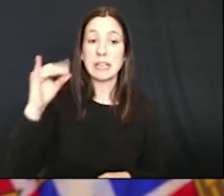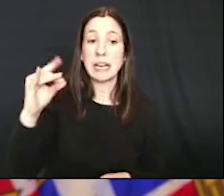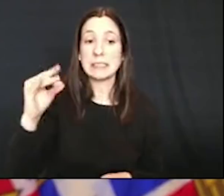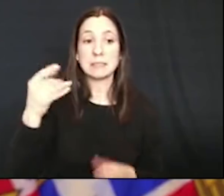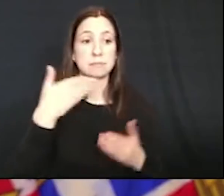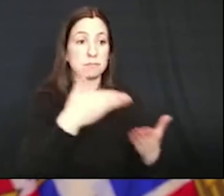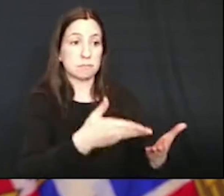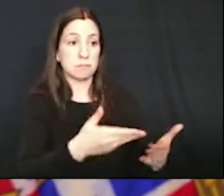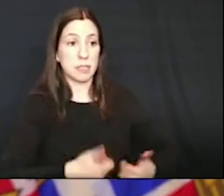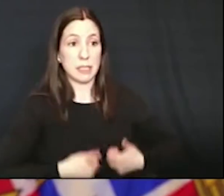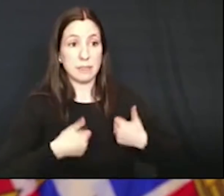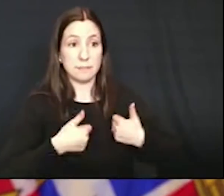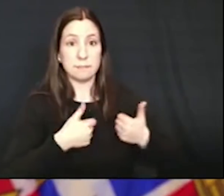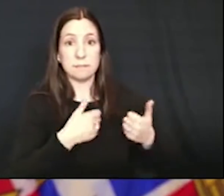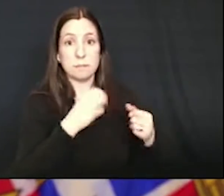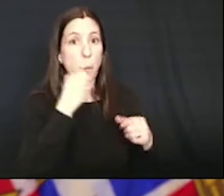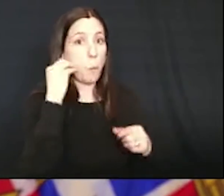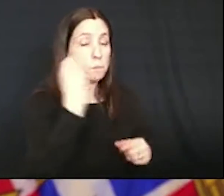in